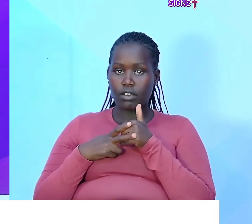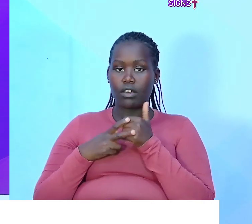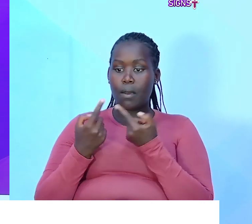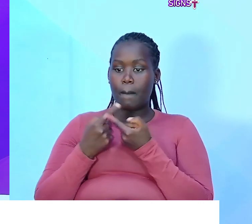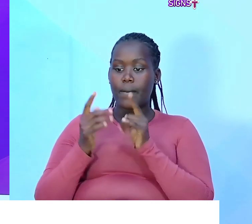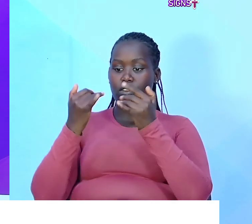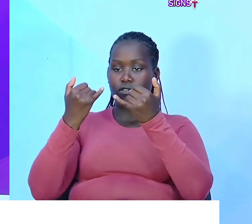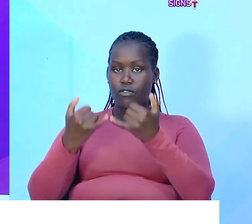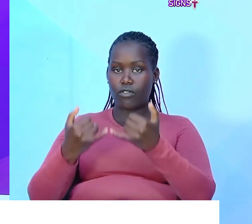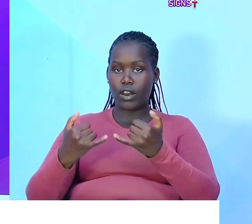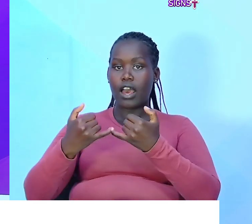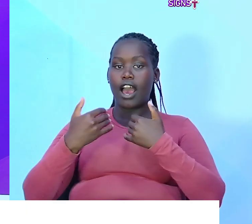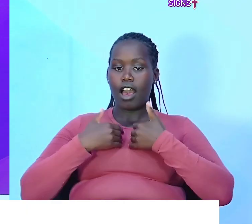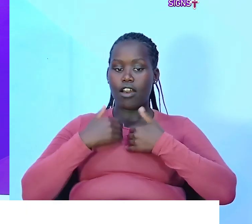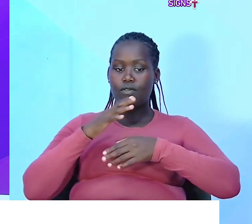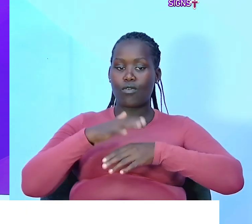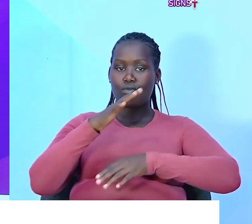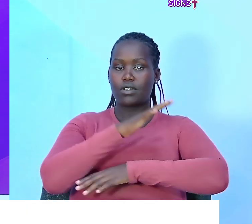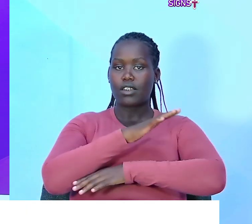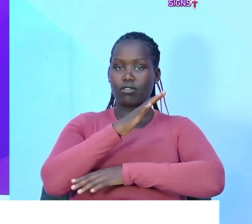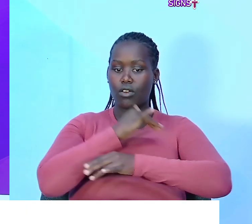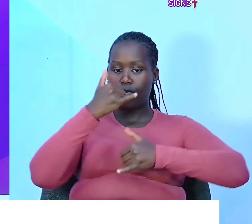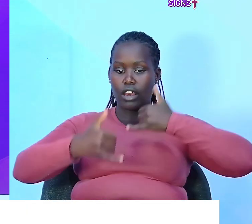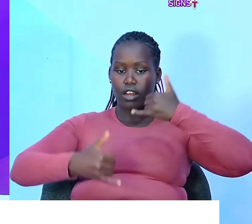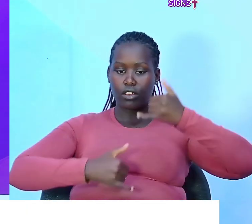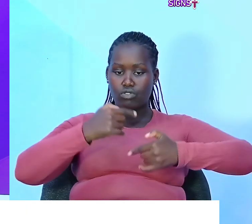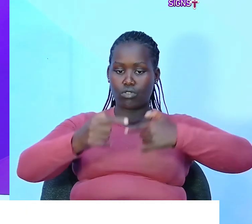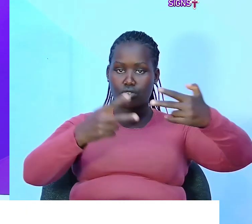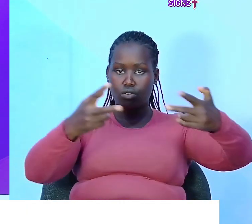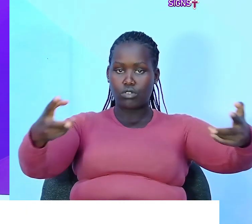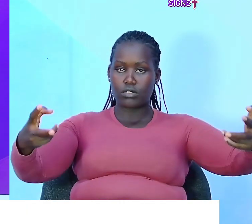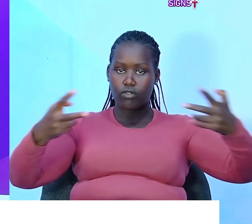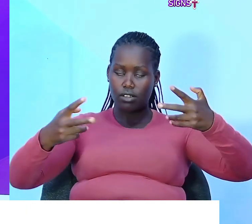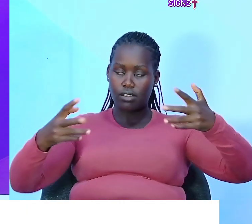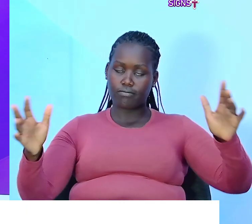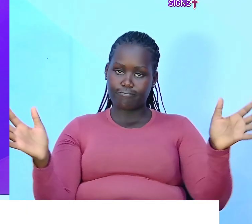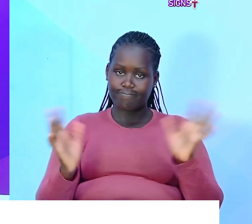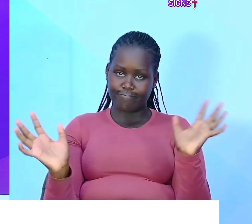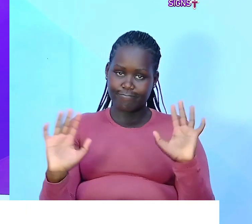now, have a good afternoon and enjoy the rest of your viewing. Goodbye for now.